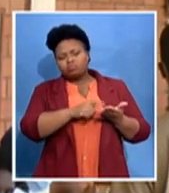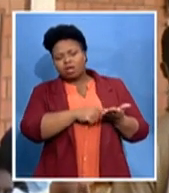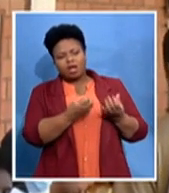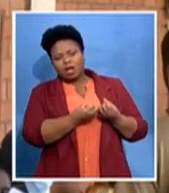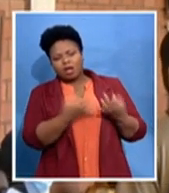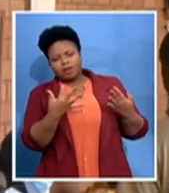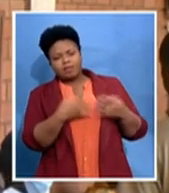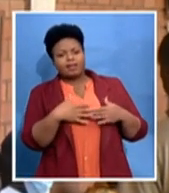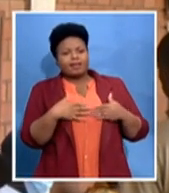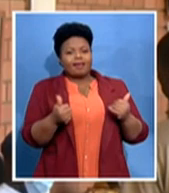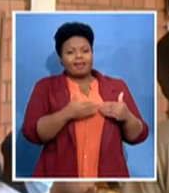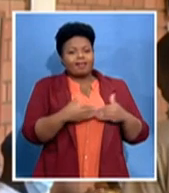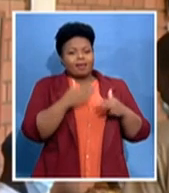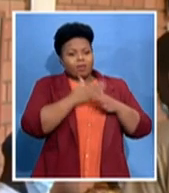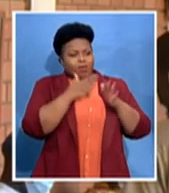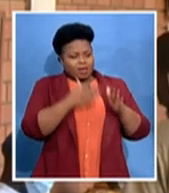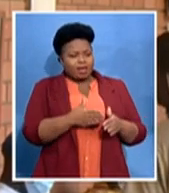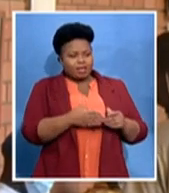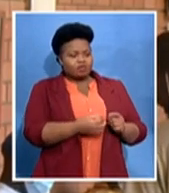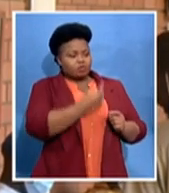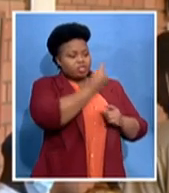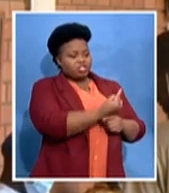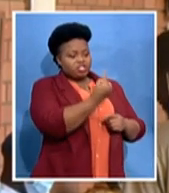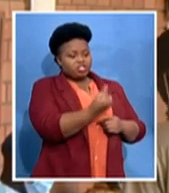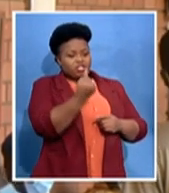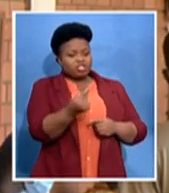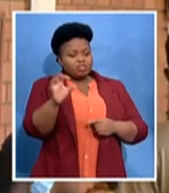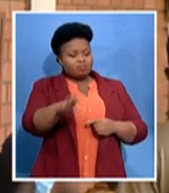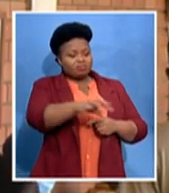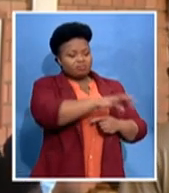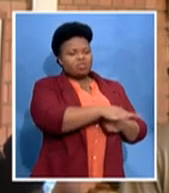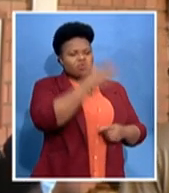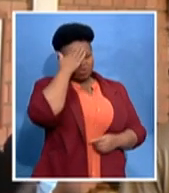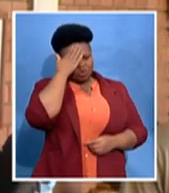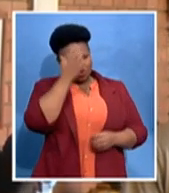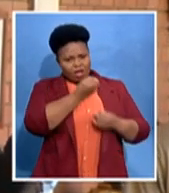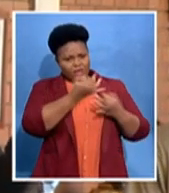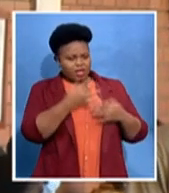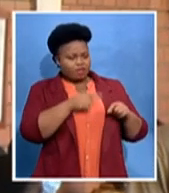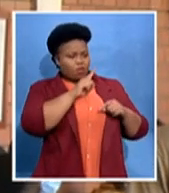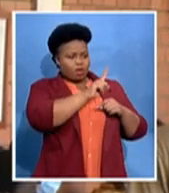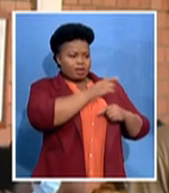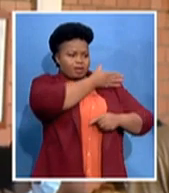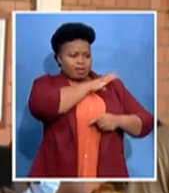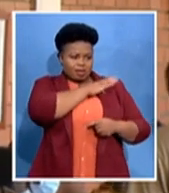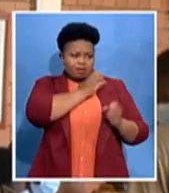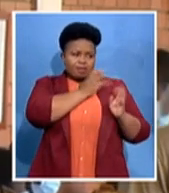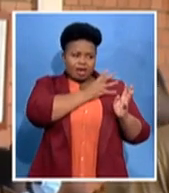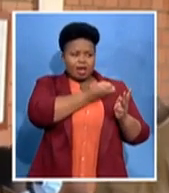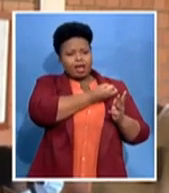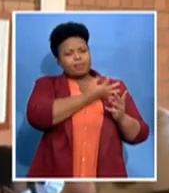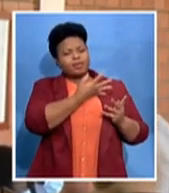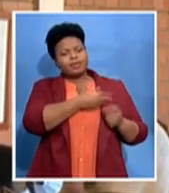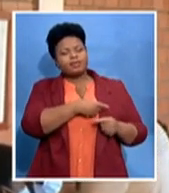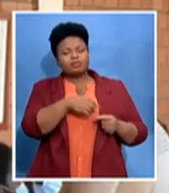facility. We know how many healthcare workers per clinic, and therefore when a vaccine comes, we will equitably distribute